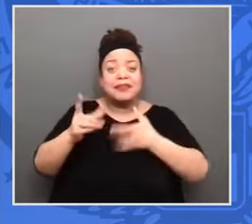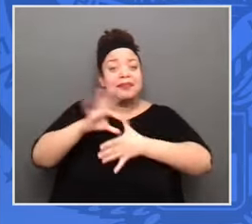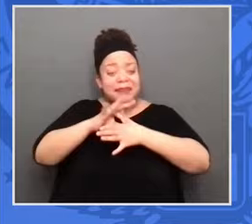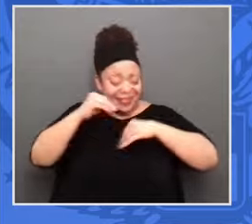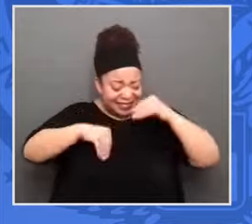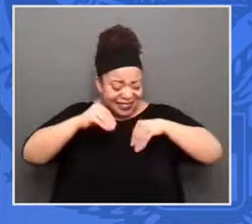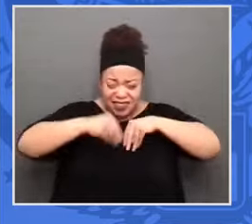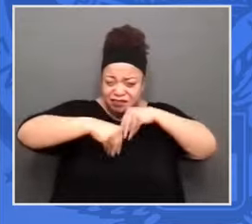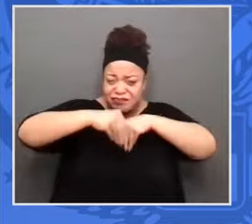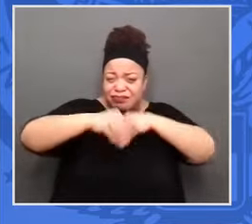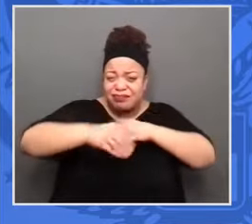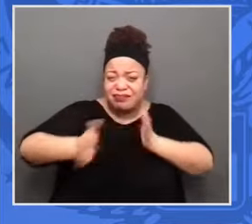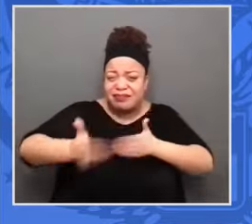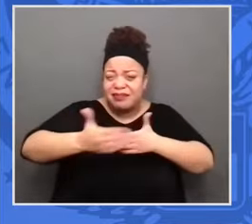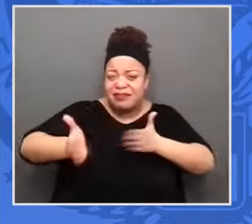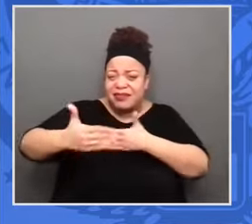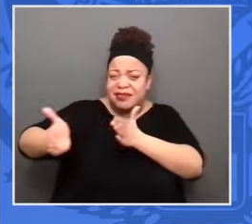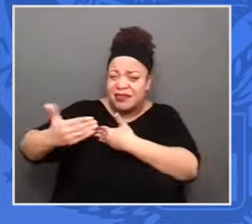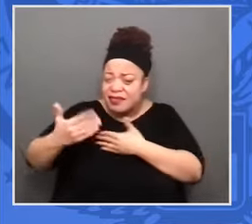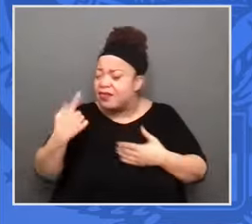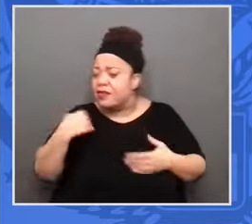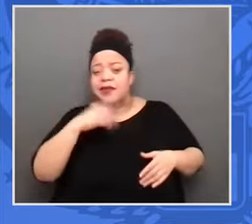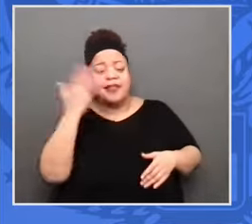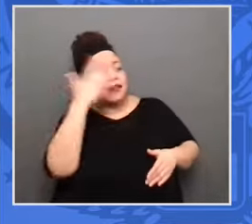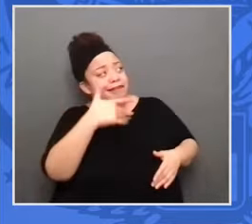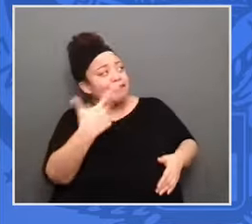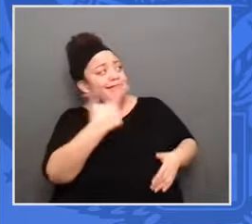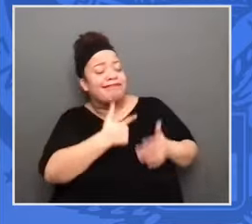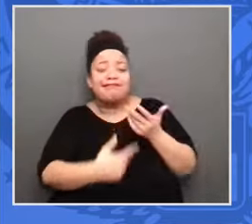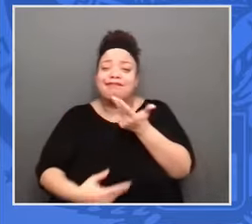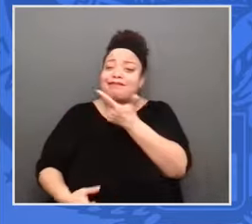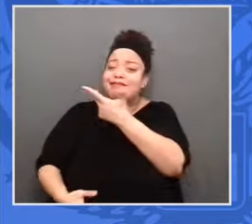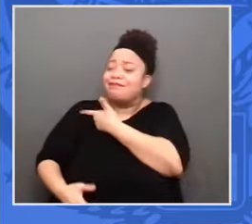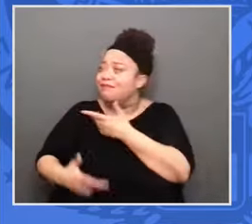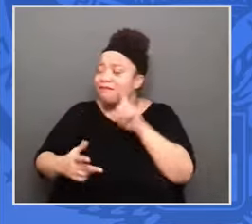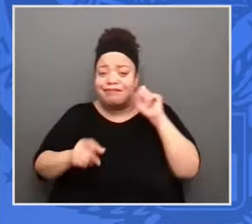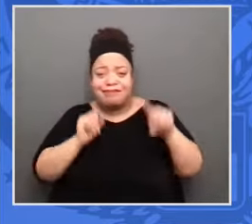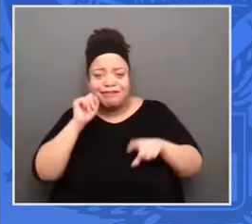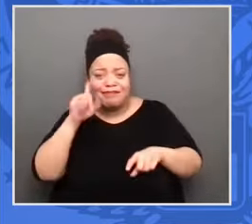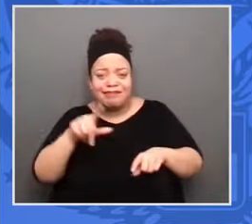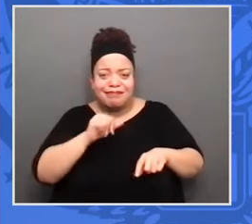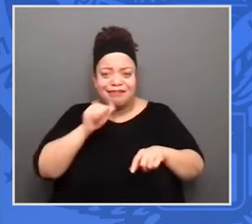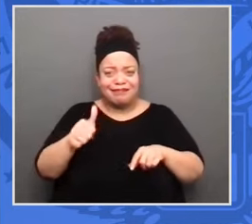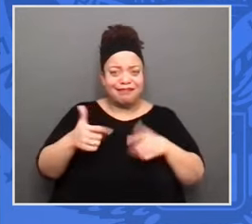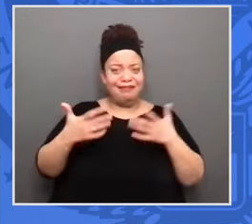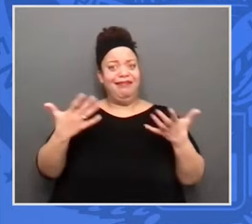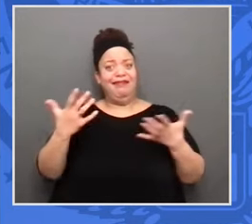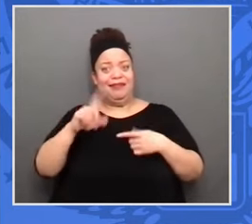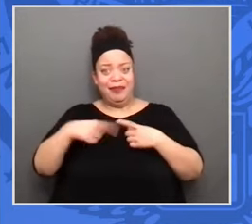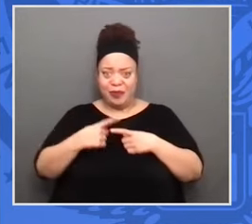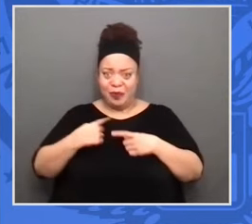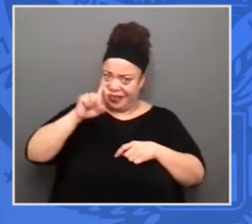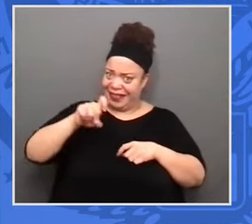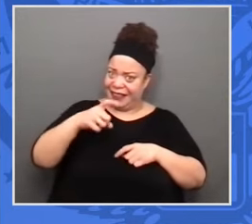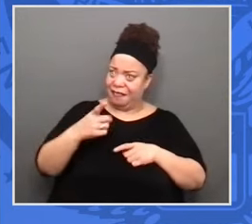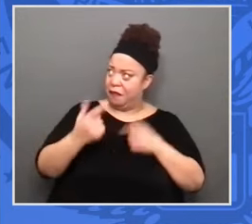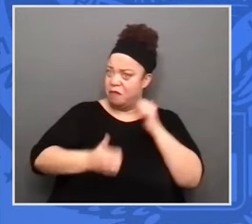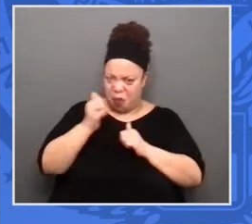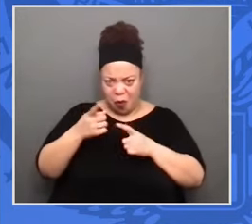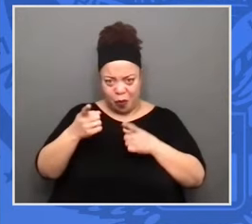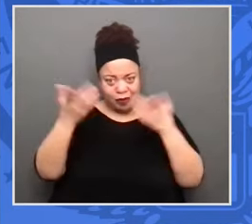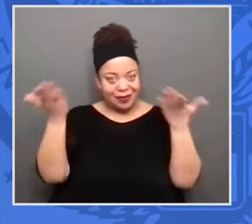best to their country, and we need them the most. That's the America we know. That's who we